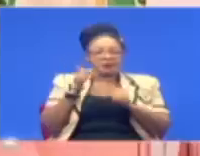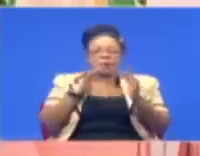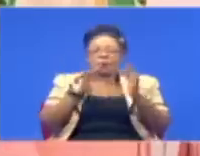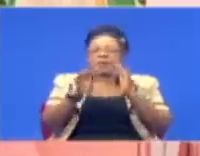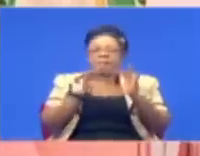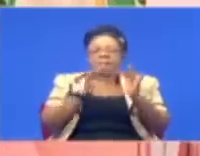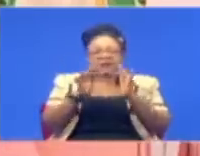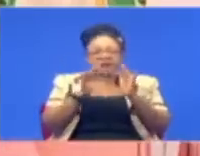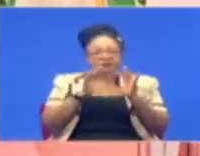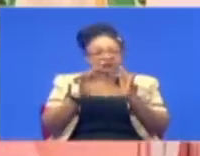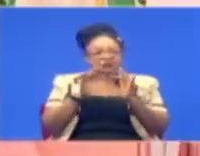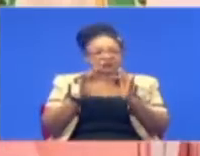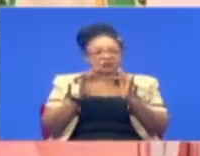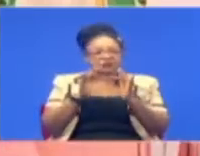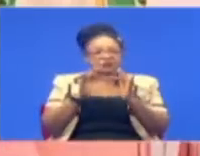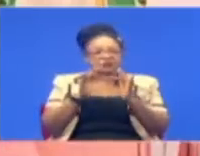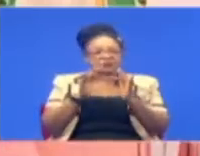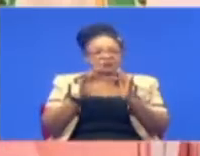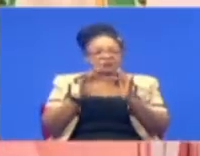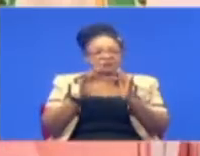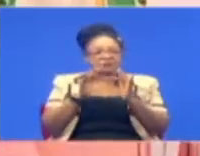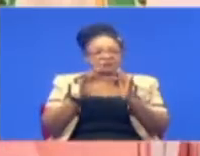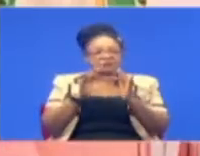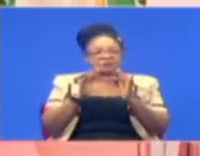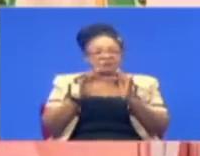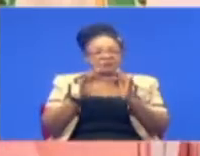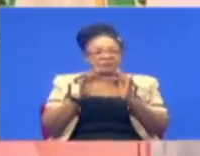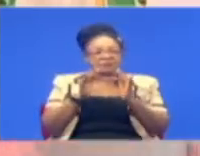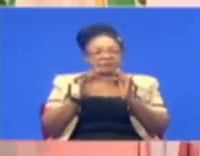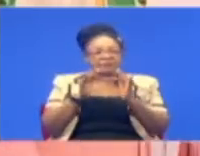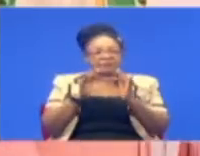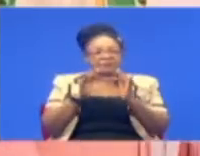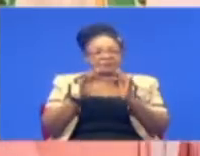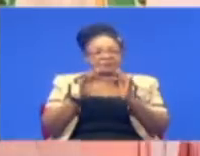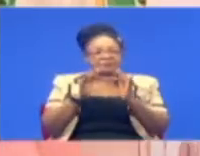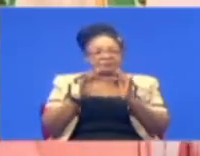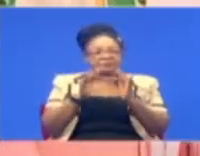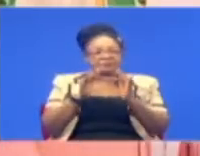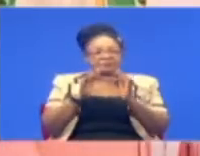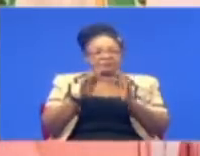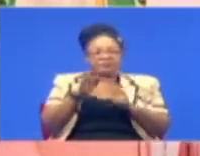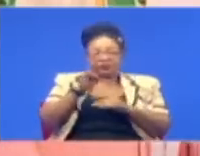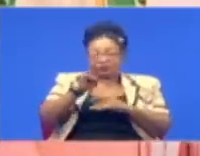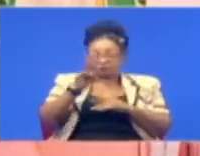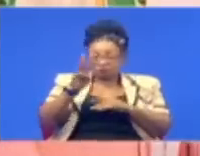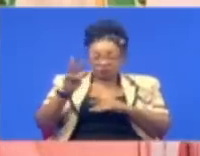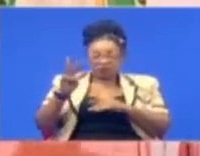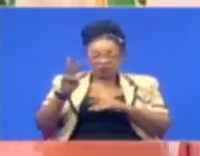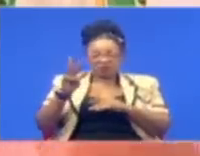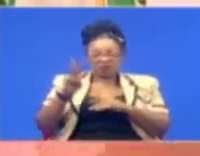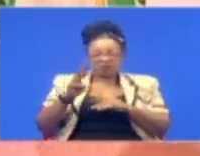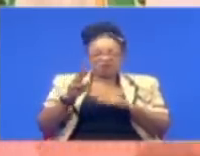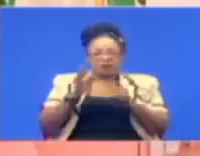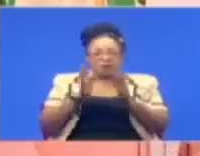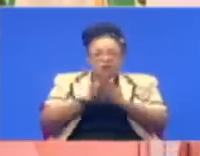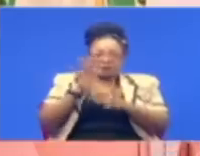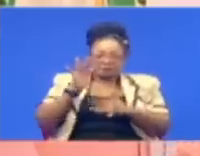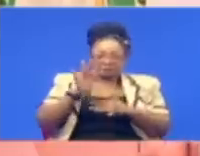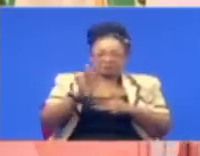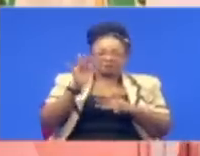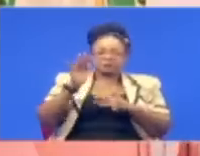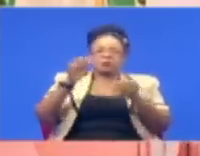seen. Supreme Court of United Kingdom. With the click of a button, you are able to see all